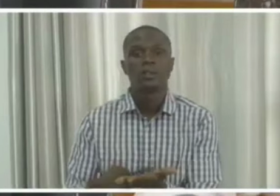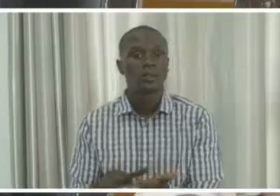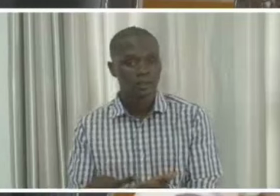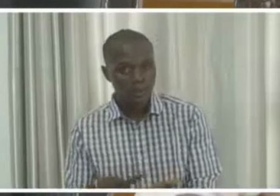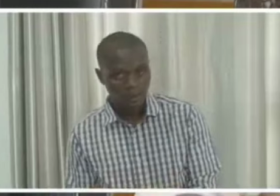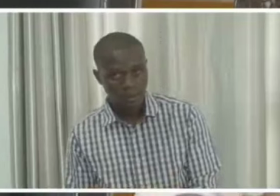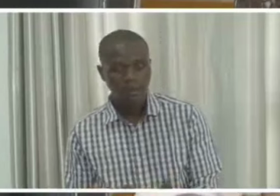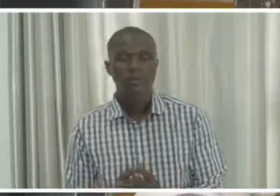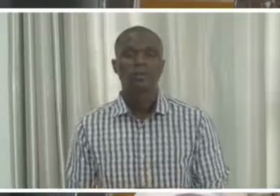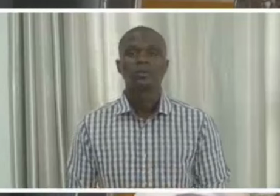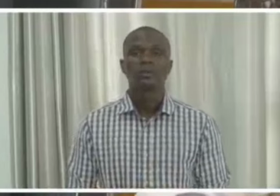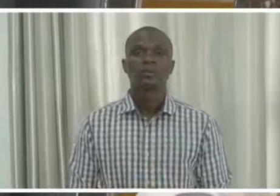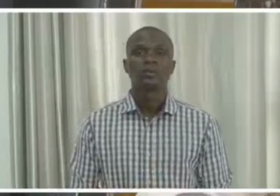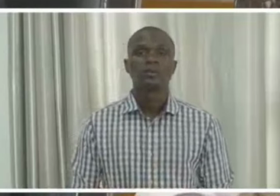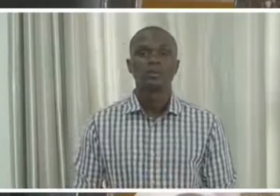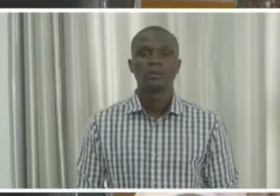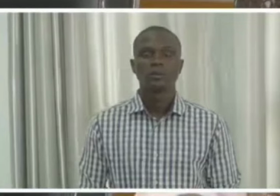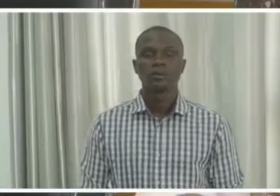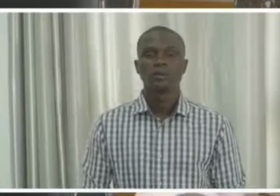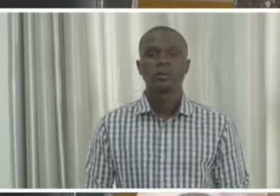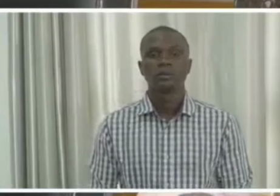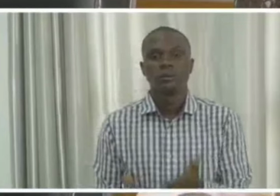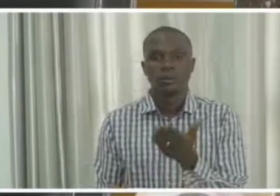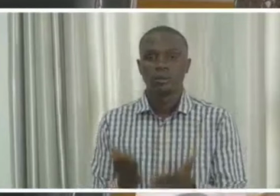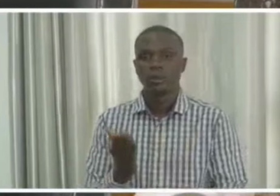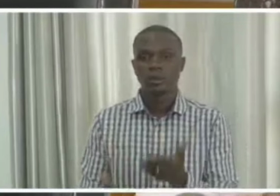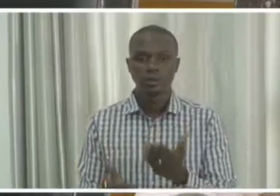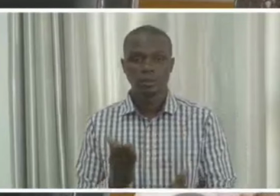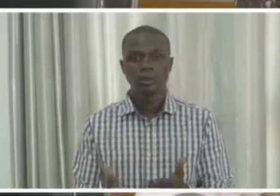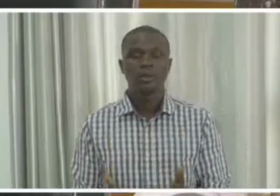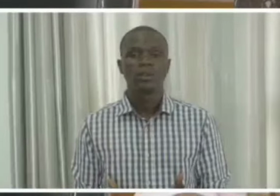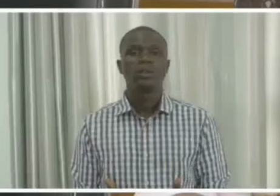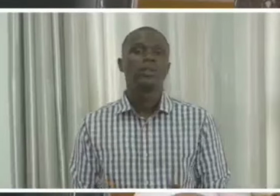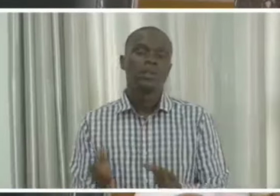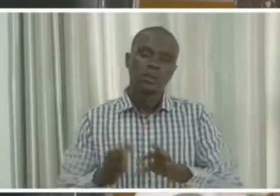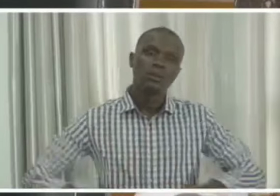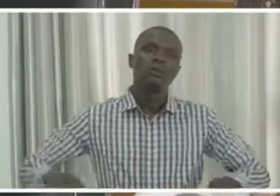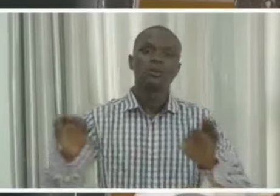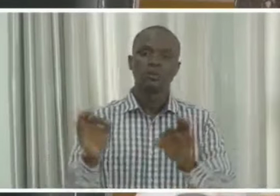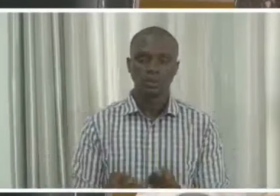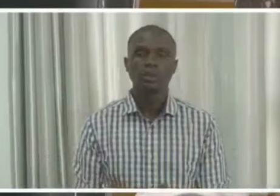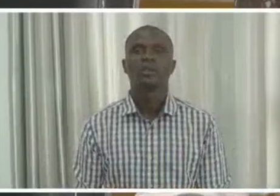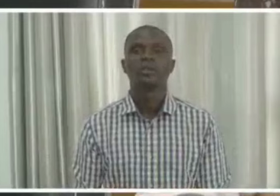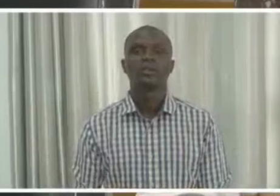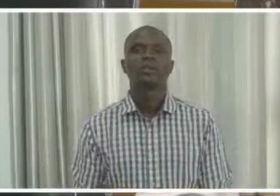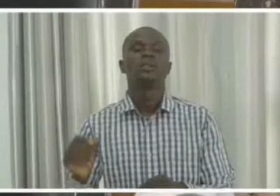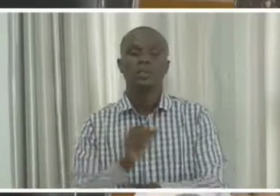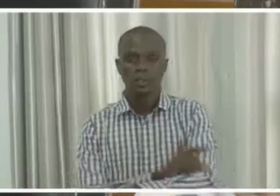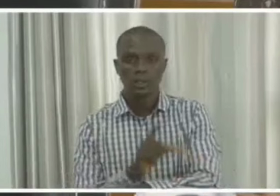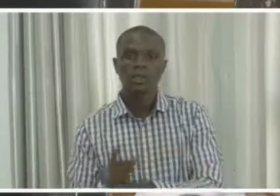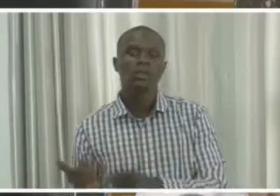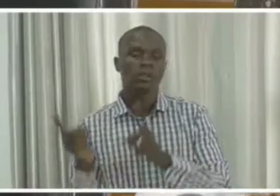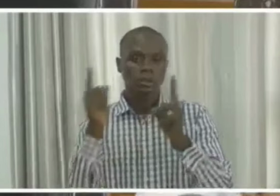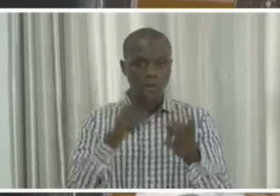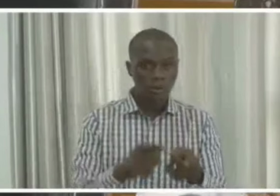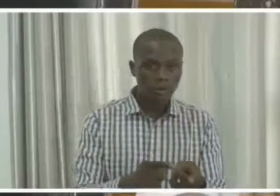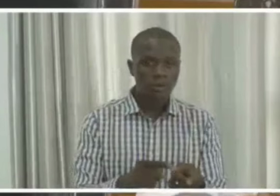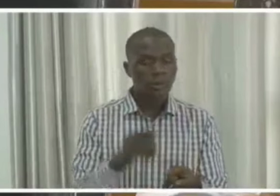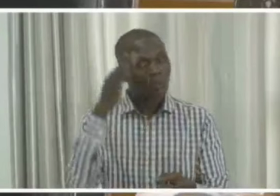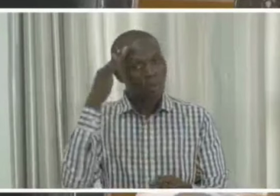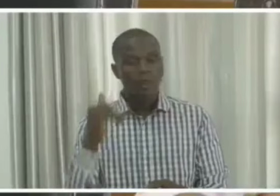Now if I let Salome, yourself get sitting at the table. So now you will say, no, this now I want. No, now they are not